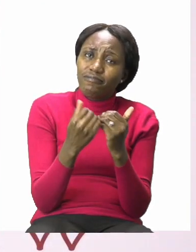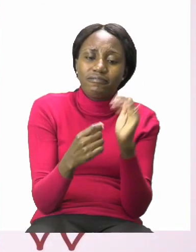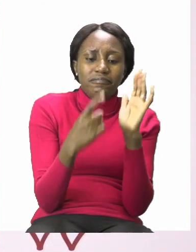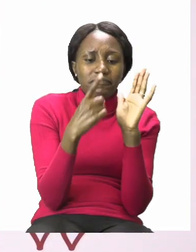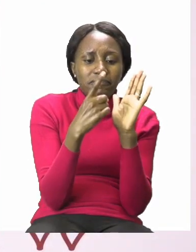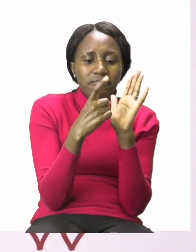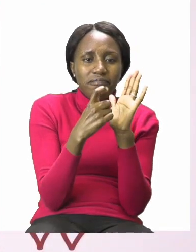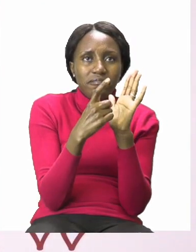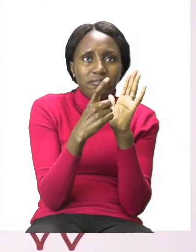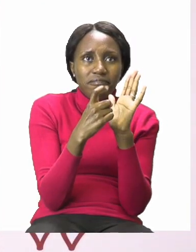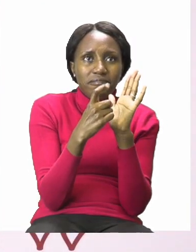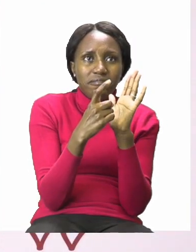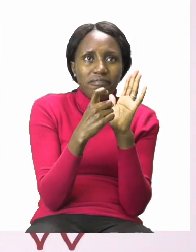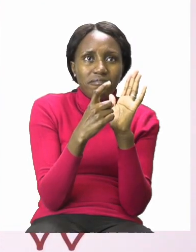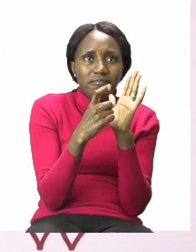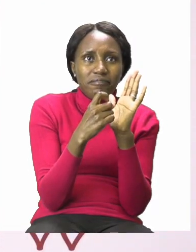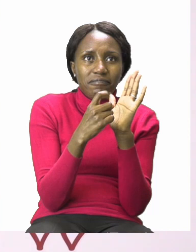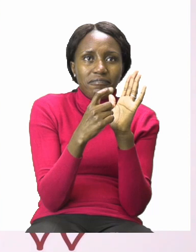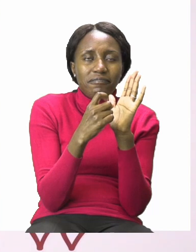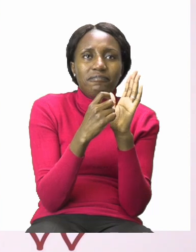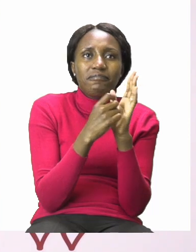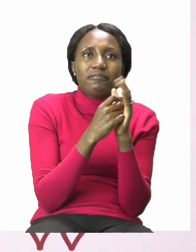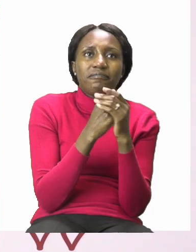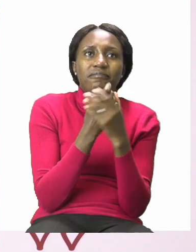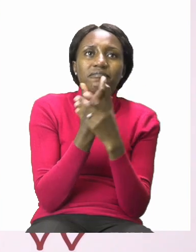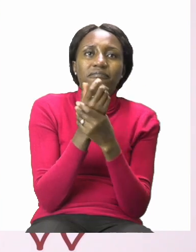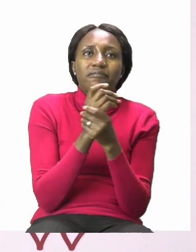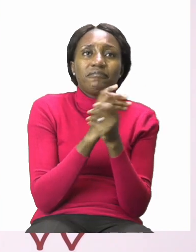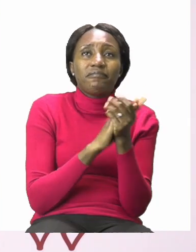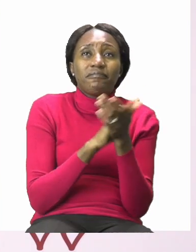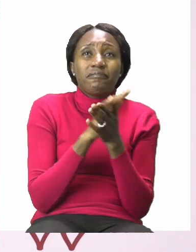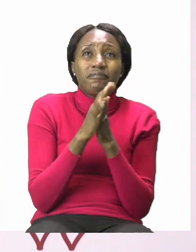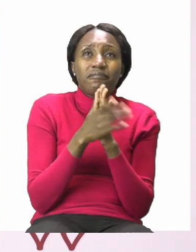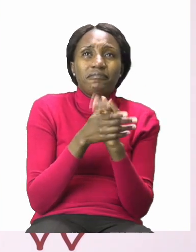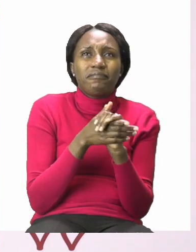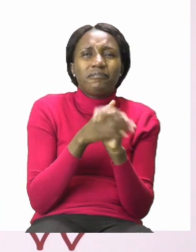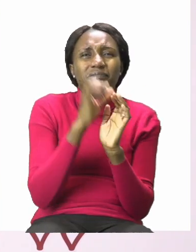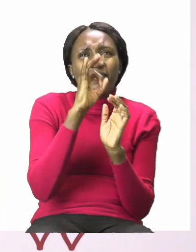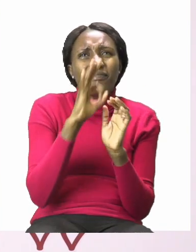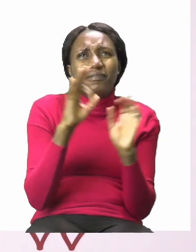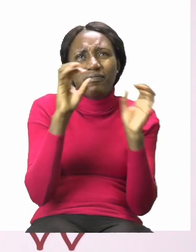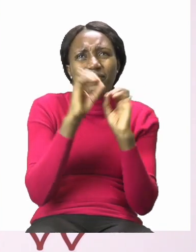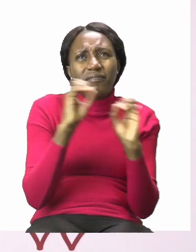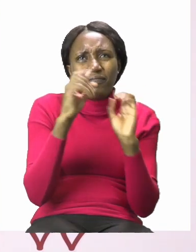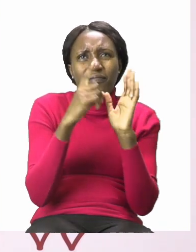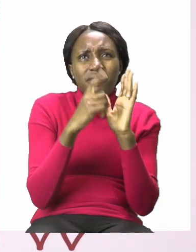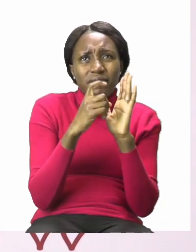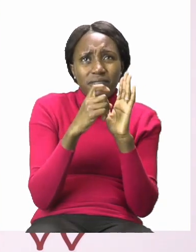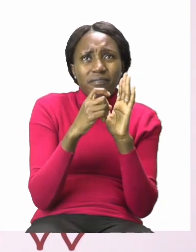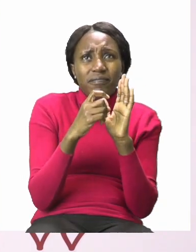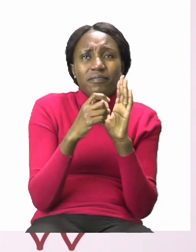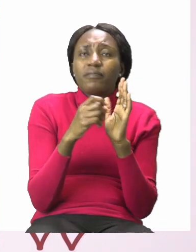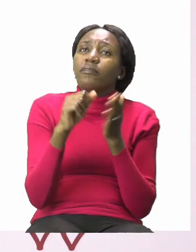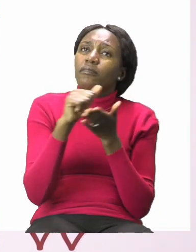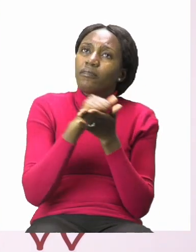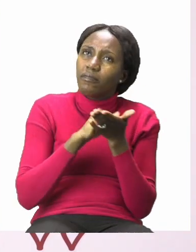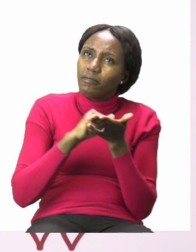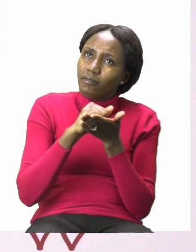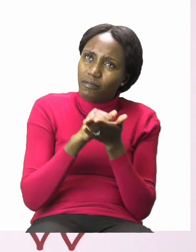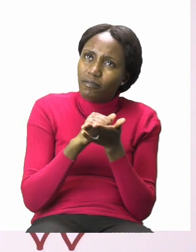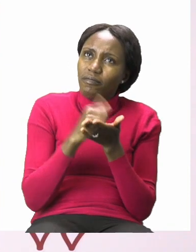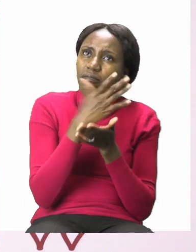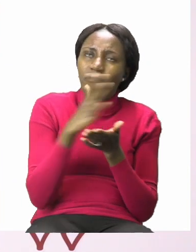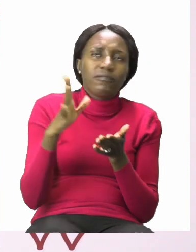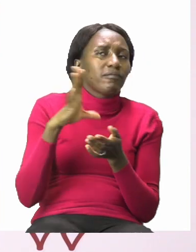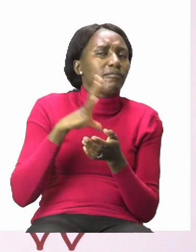sanitize. So let us take our sanitizer. And remember, if you don't have sanitizer, that's okay. You can